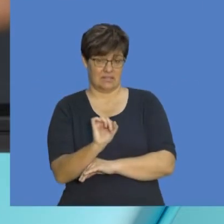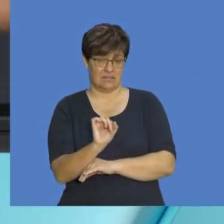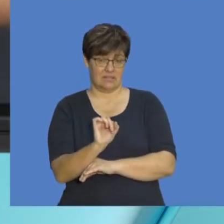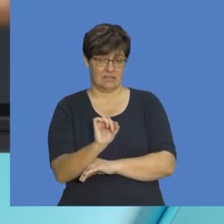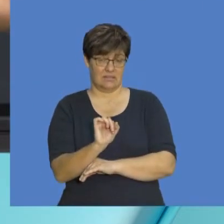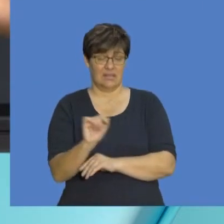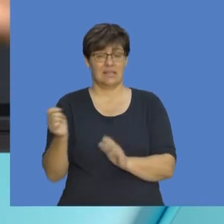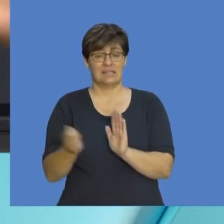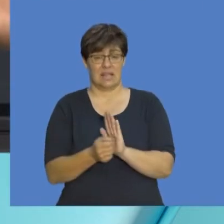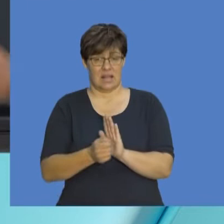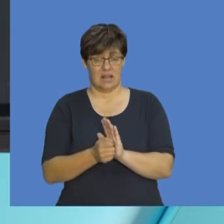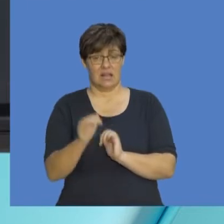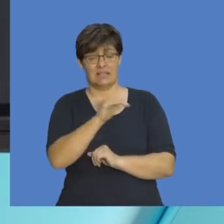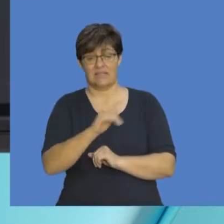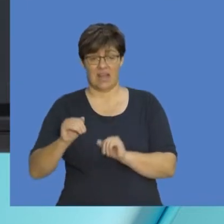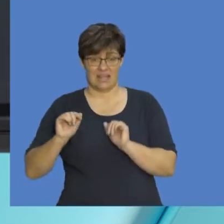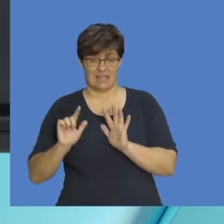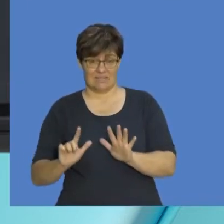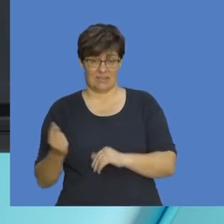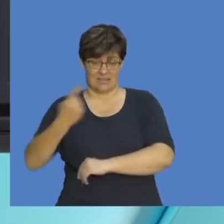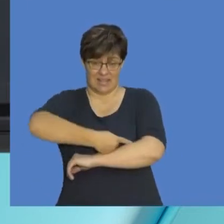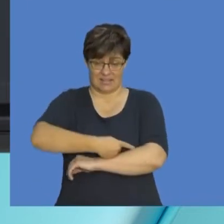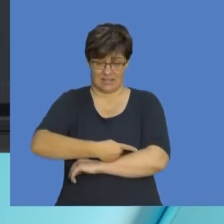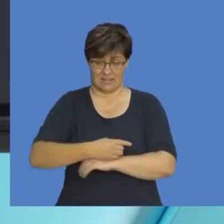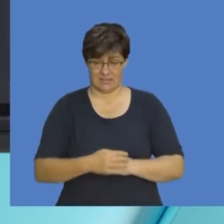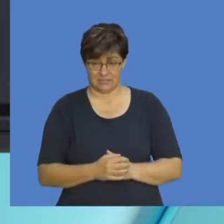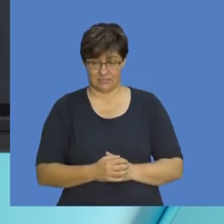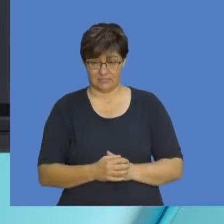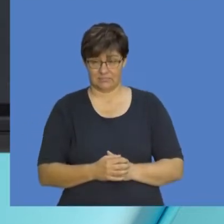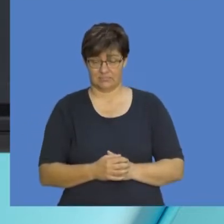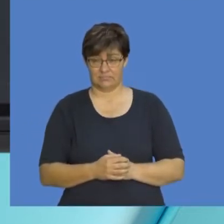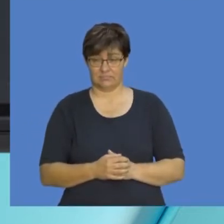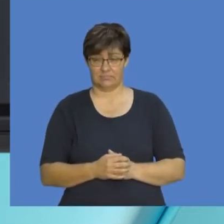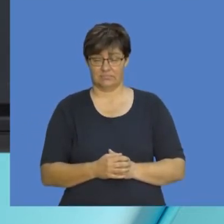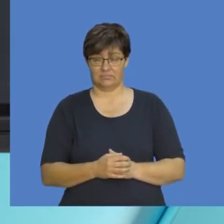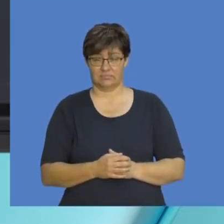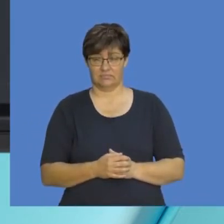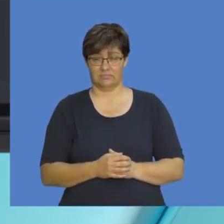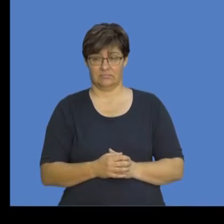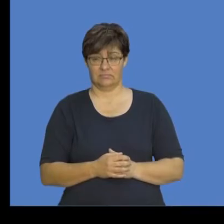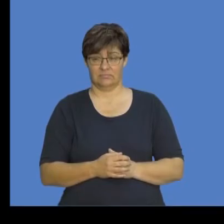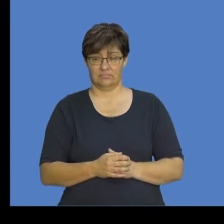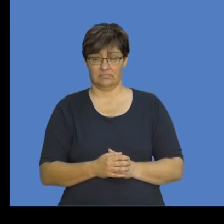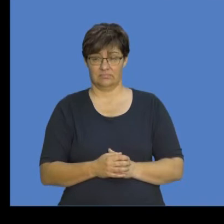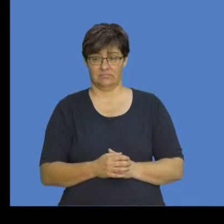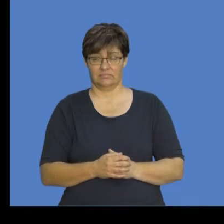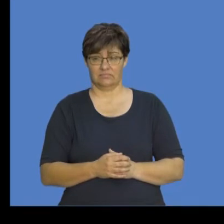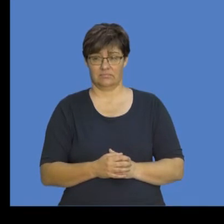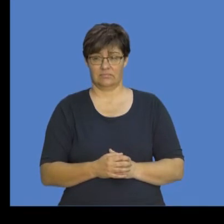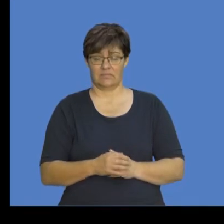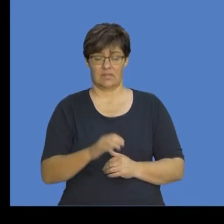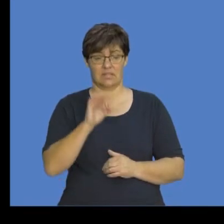cars Jamie sold, divided by the number of days, which is 7. So let's take the mean for